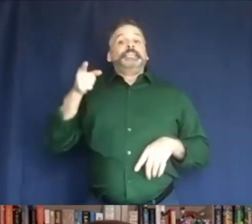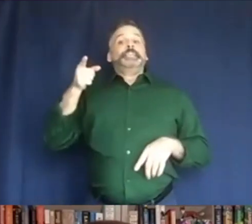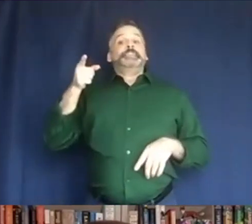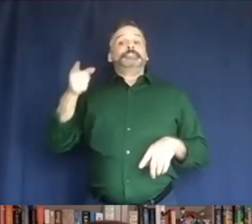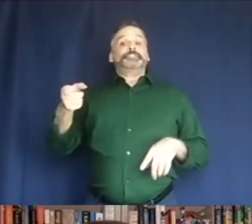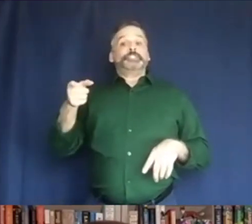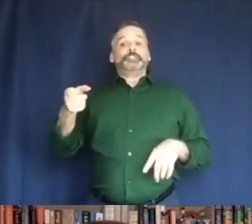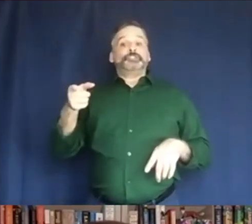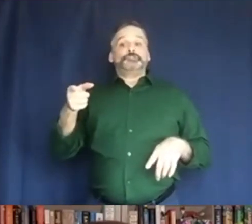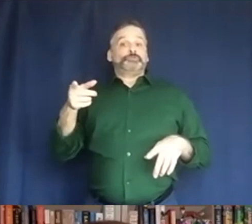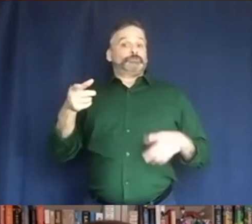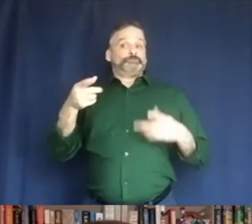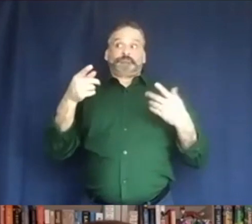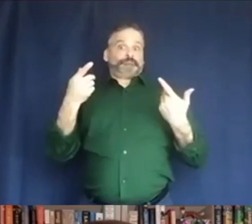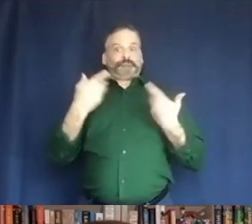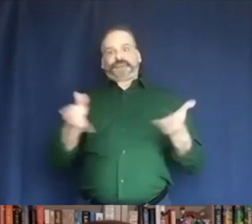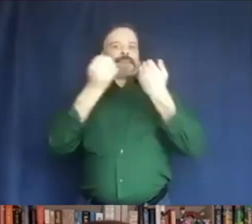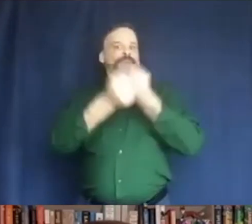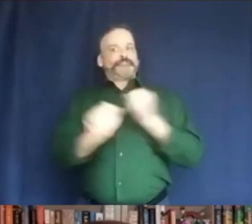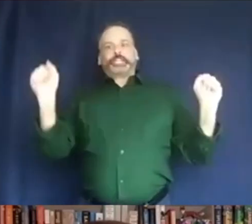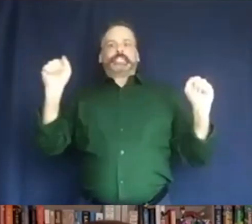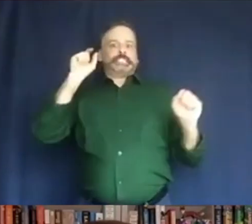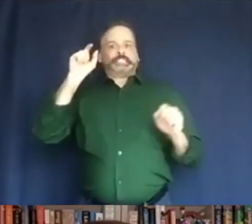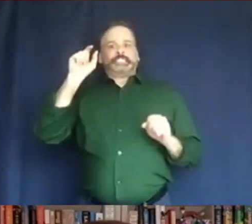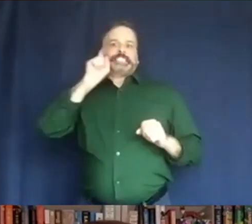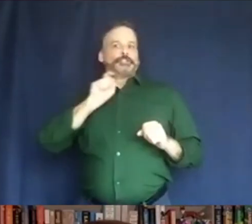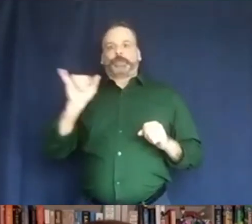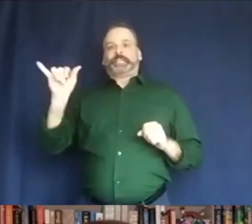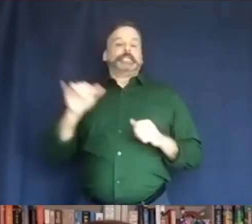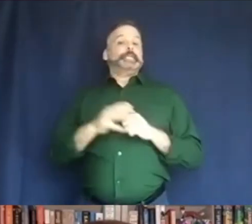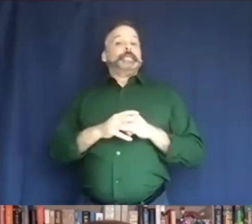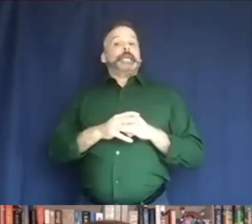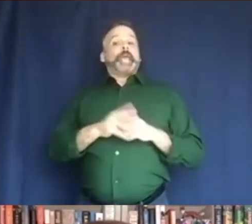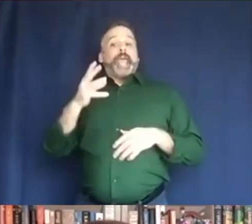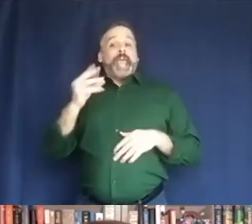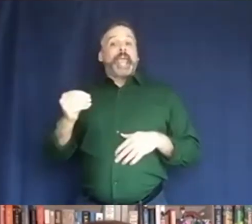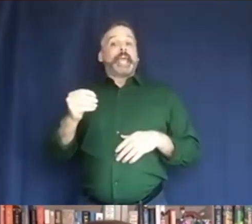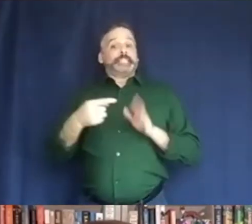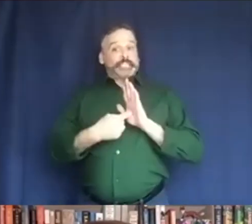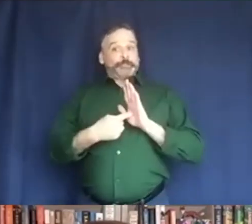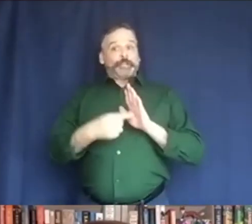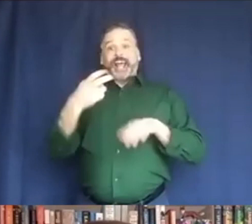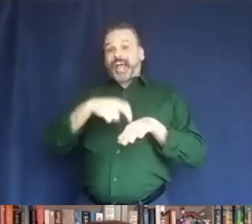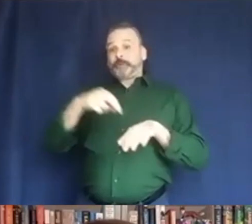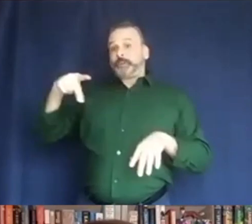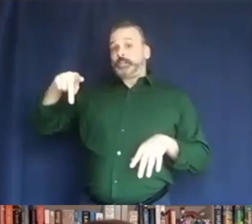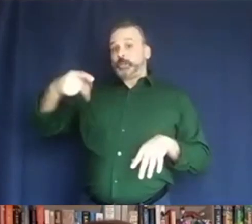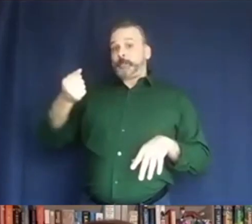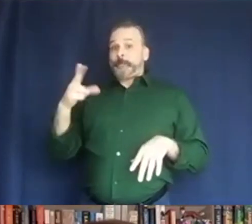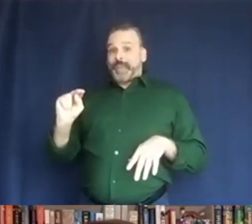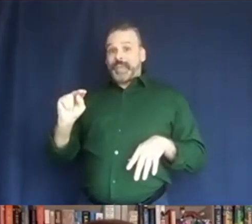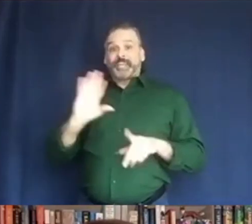very sexually free. And it basically demonstrated that Irish pagan culture was much